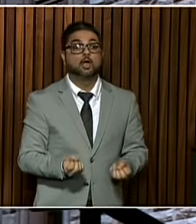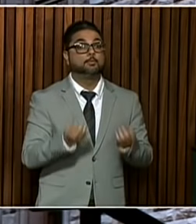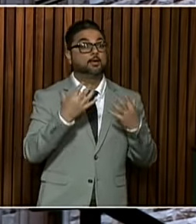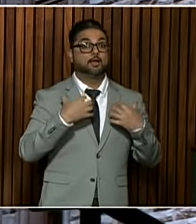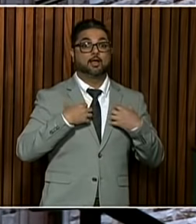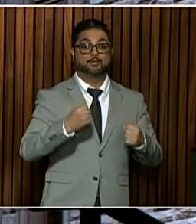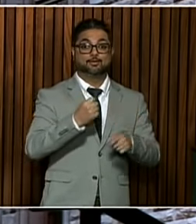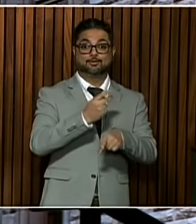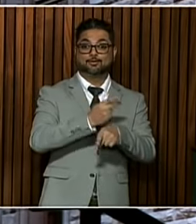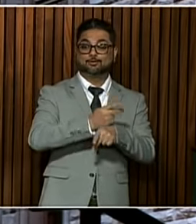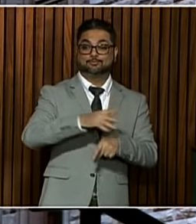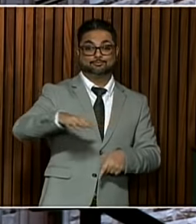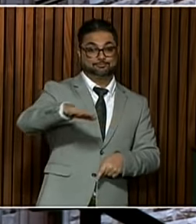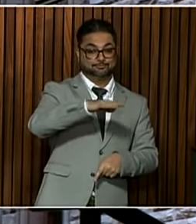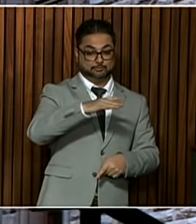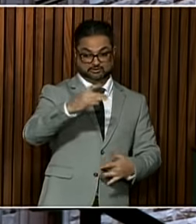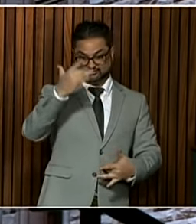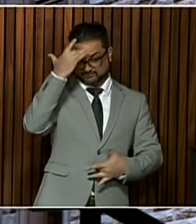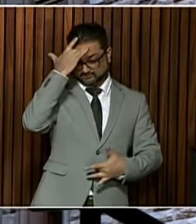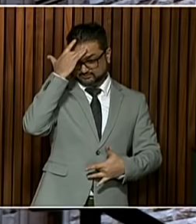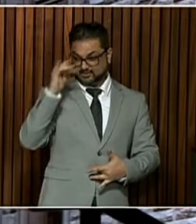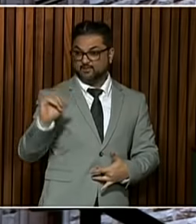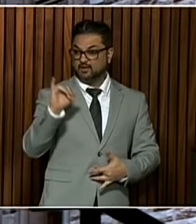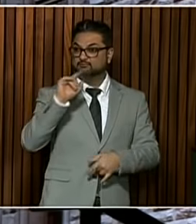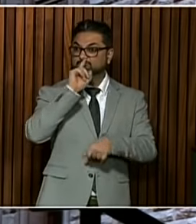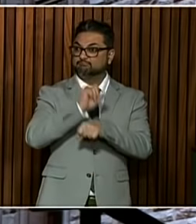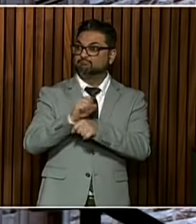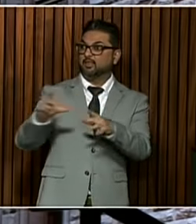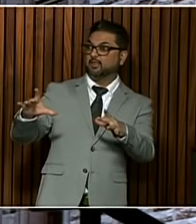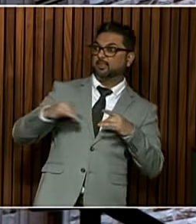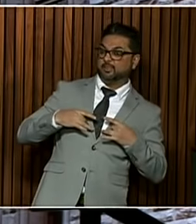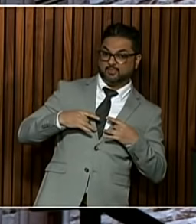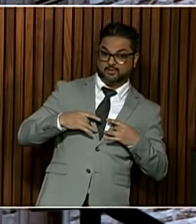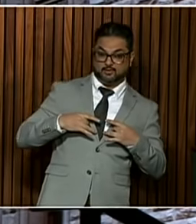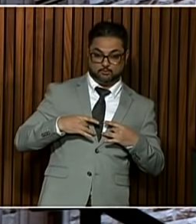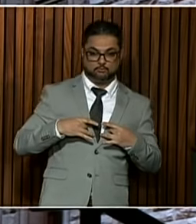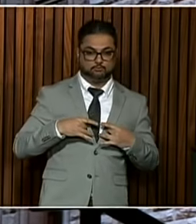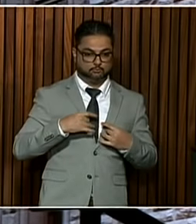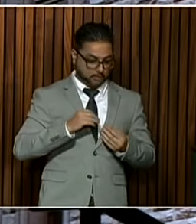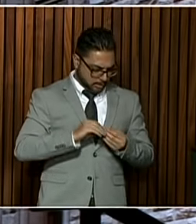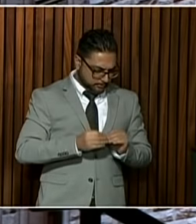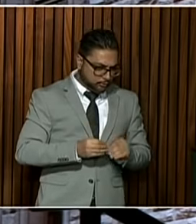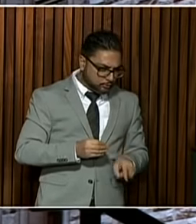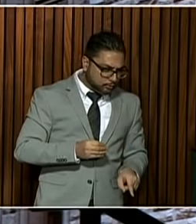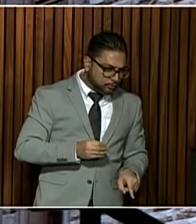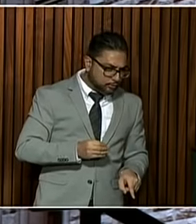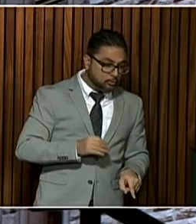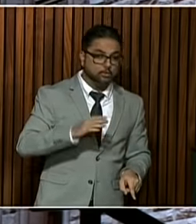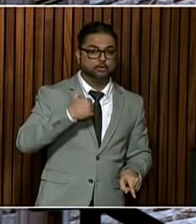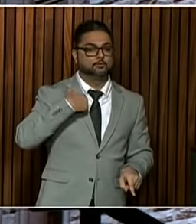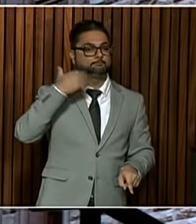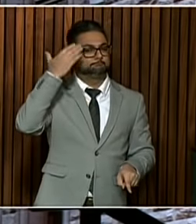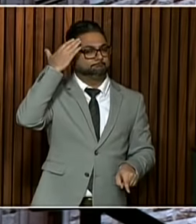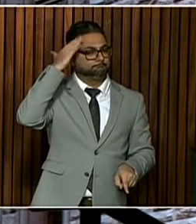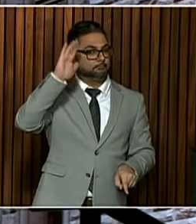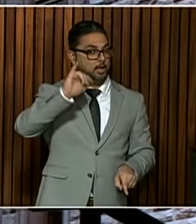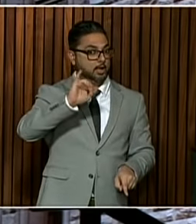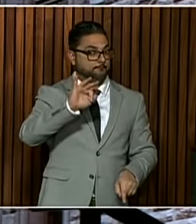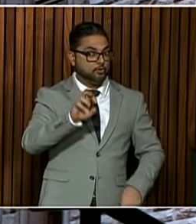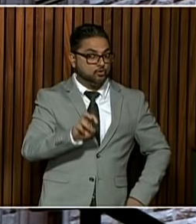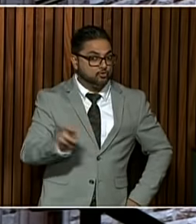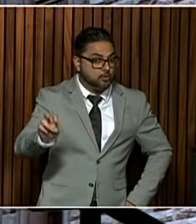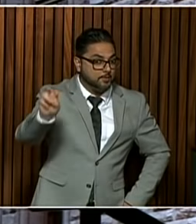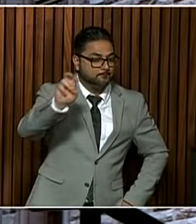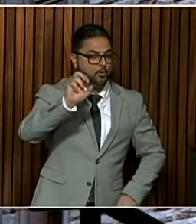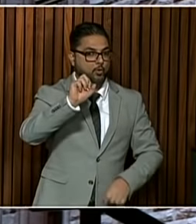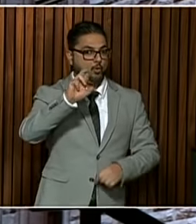workers, we don't know if they're from in the hospital or from travel or from case contact. The number I have here is